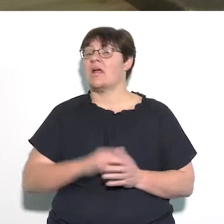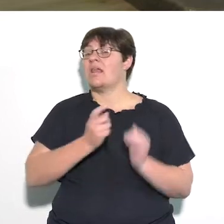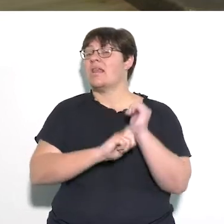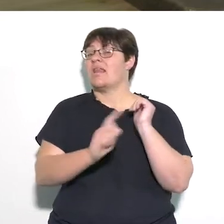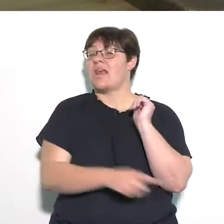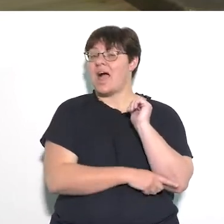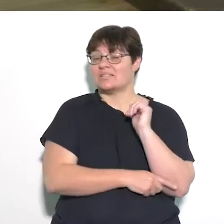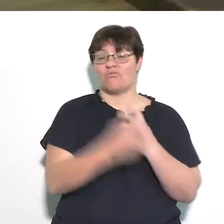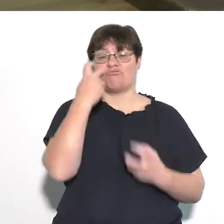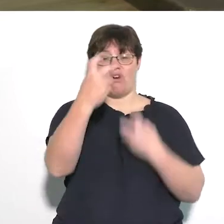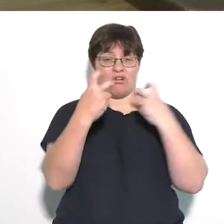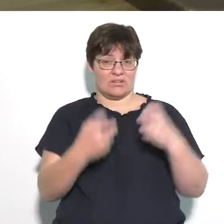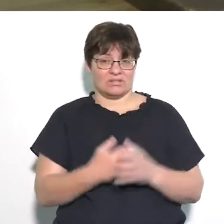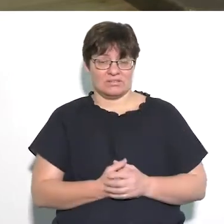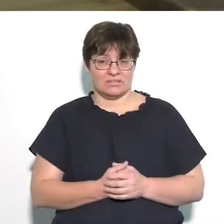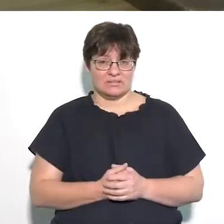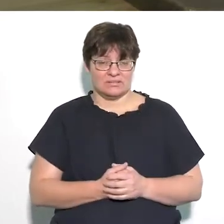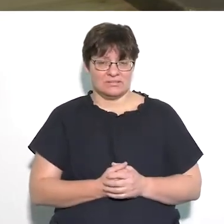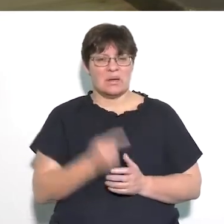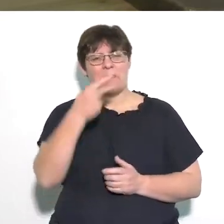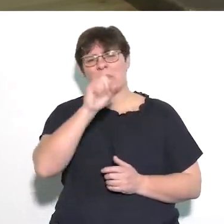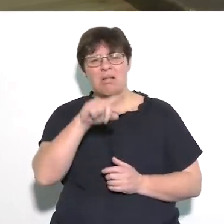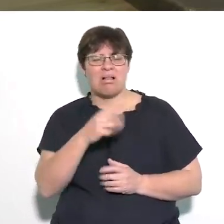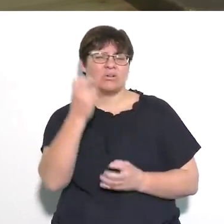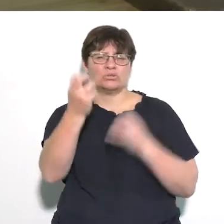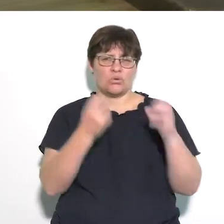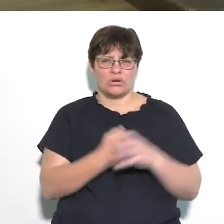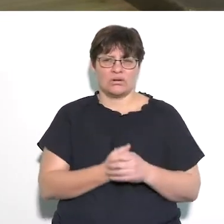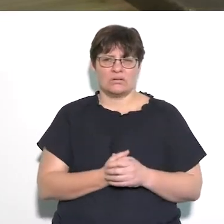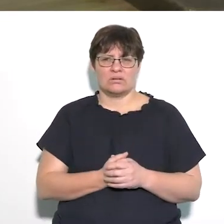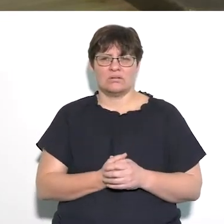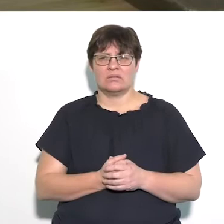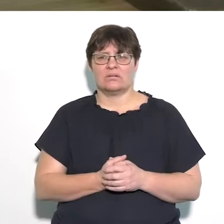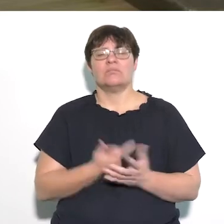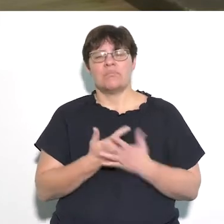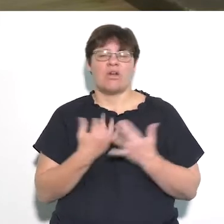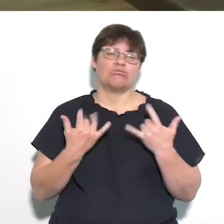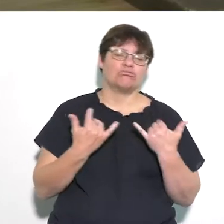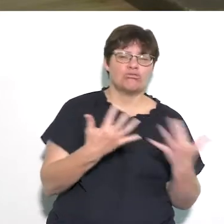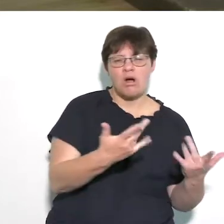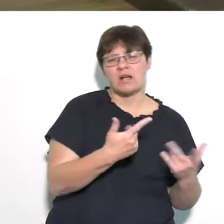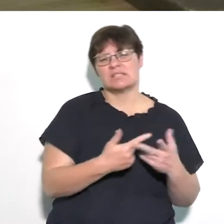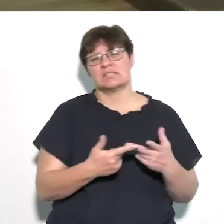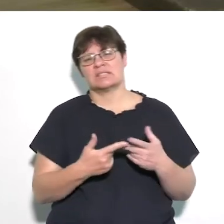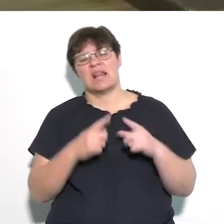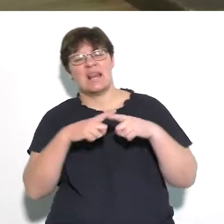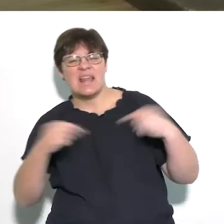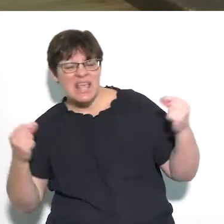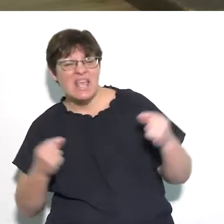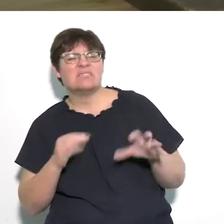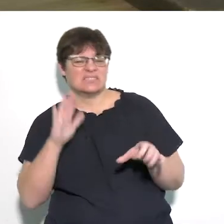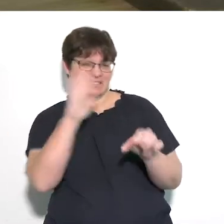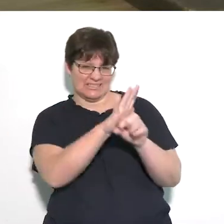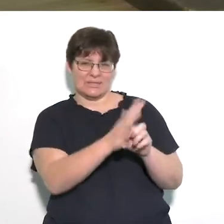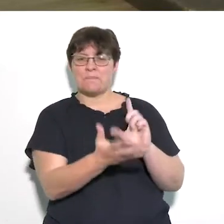And the final layer is rocks, little pebbles and stones really. These would catch pieces of grass, pieces of